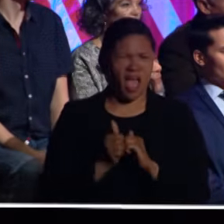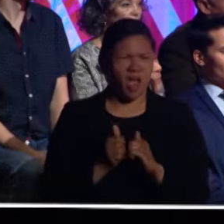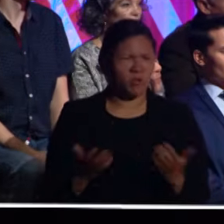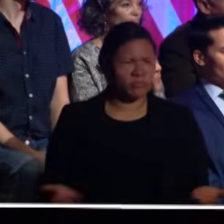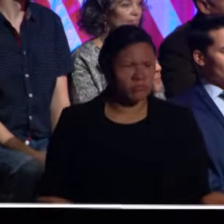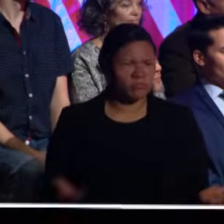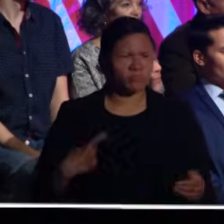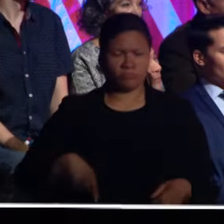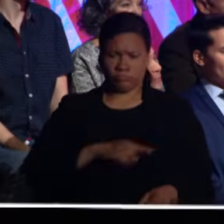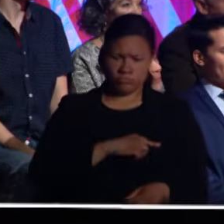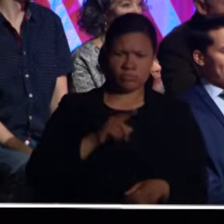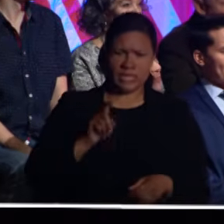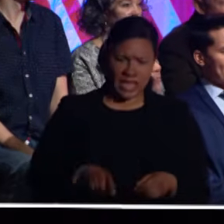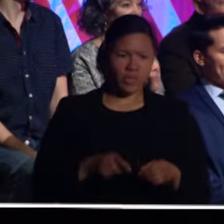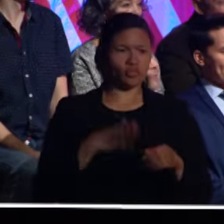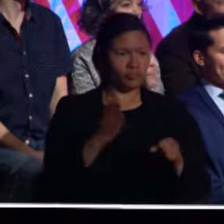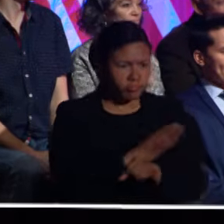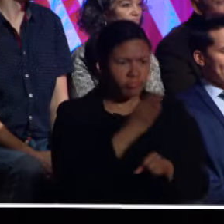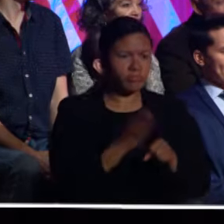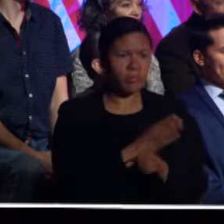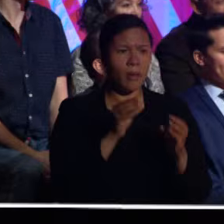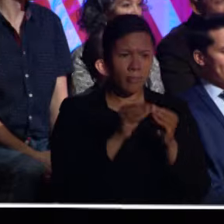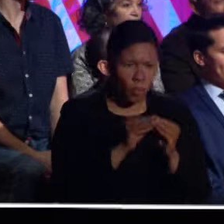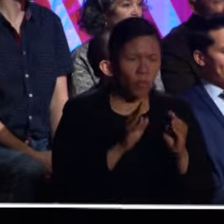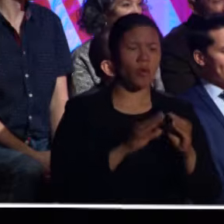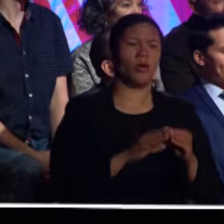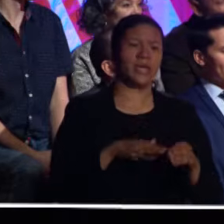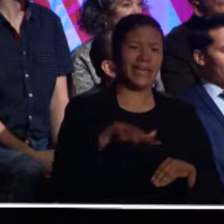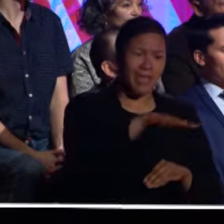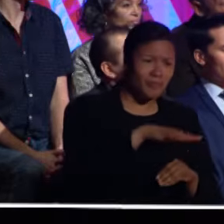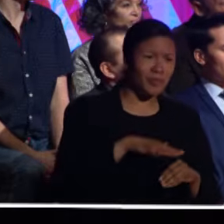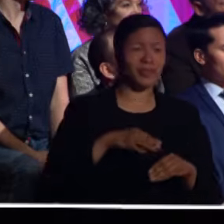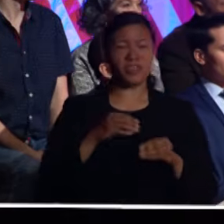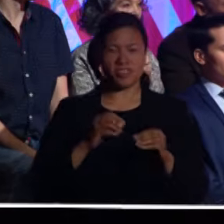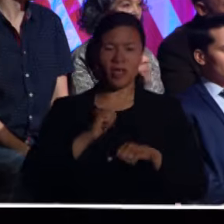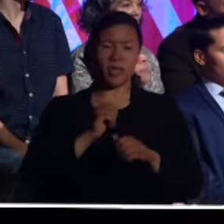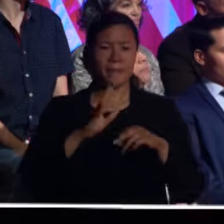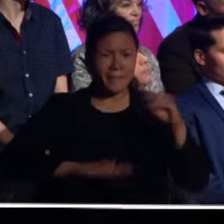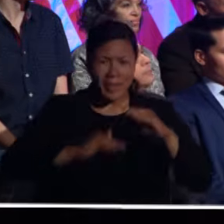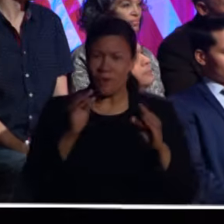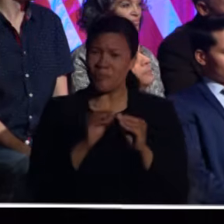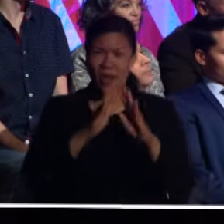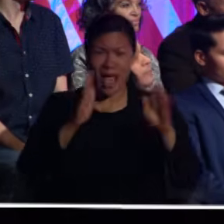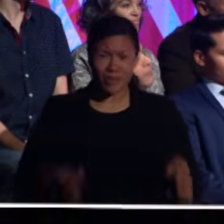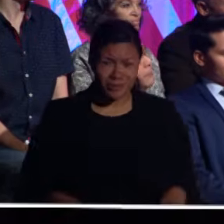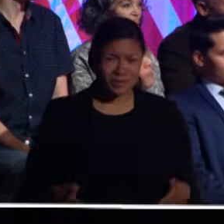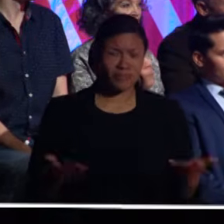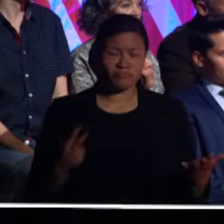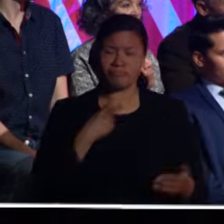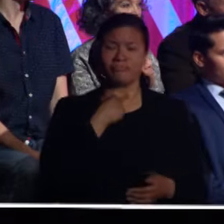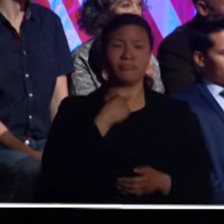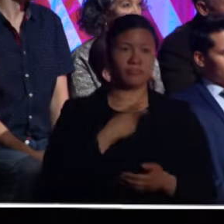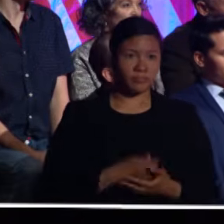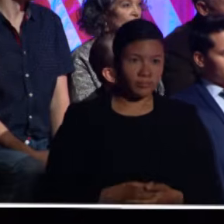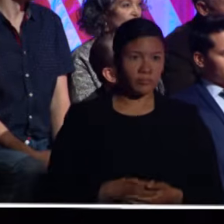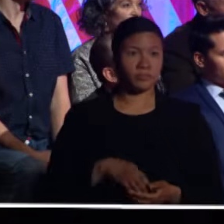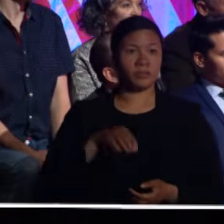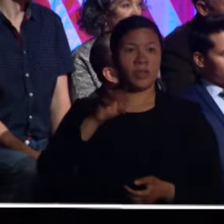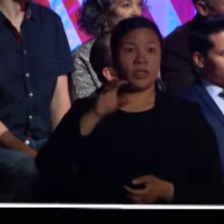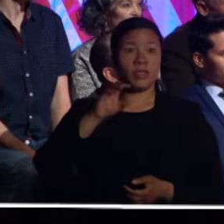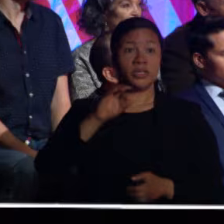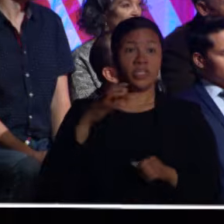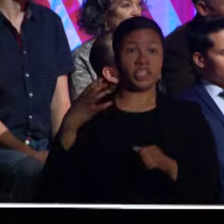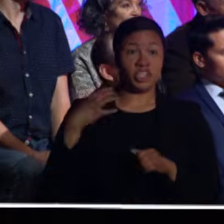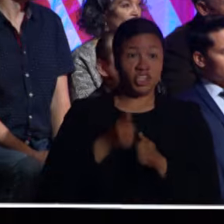to revitalize more neighborhoods. Chief Judge Blackburn-Rigsby and Judge Morin are